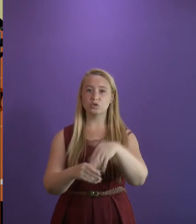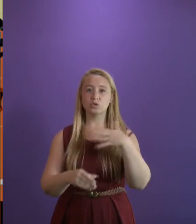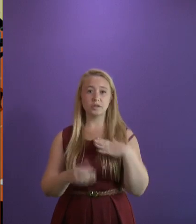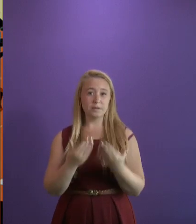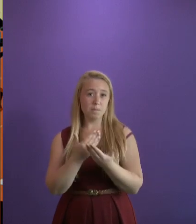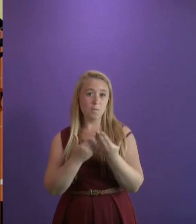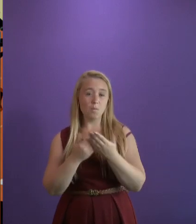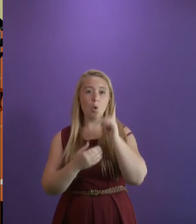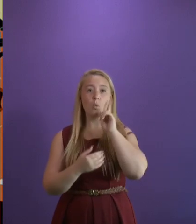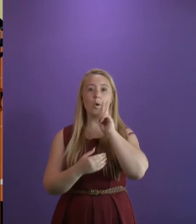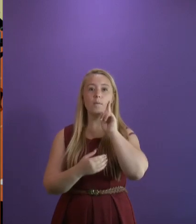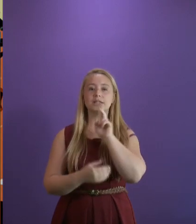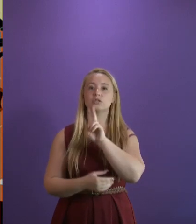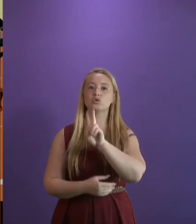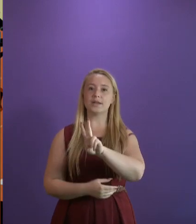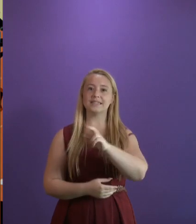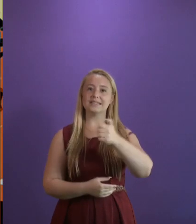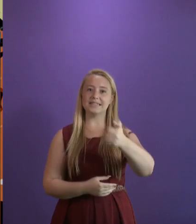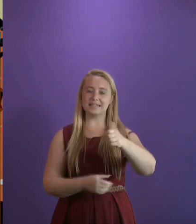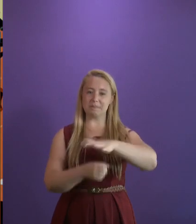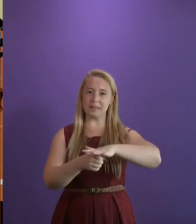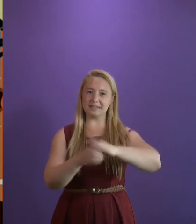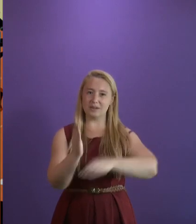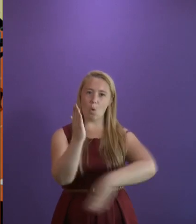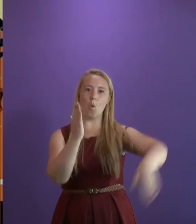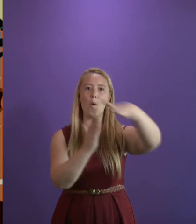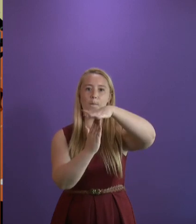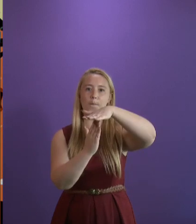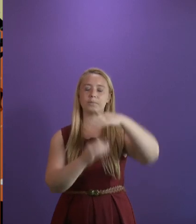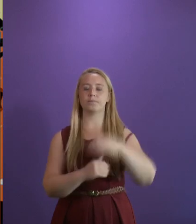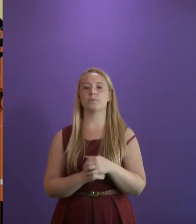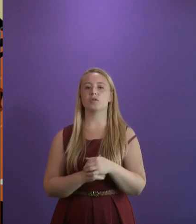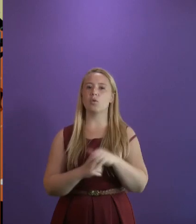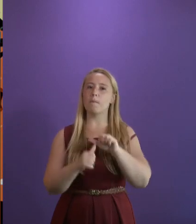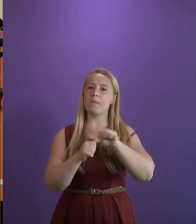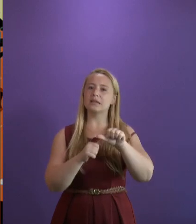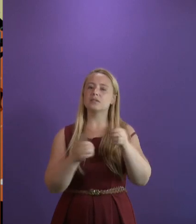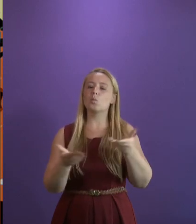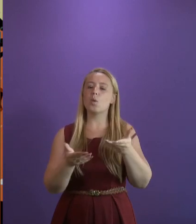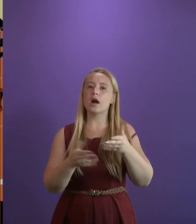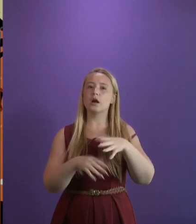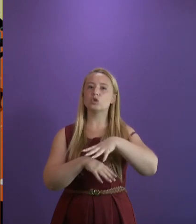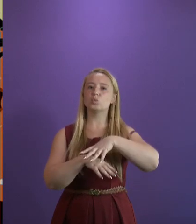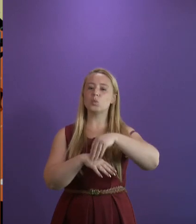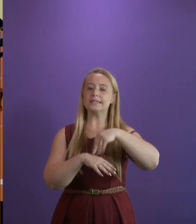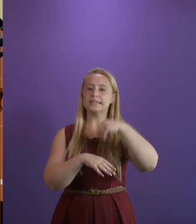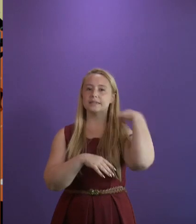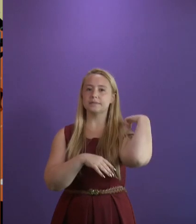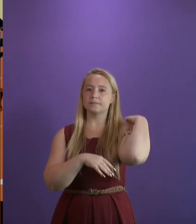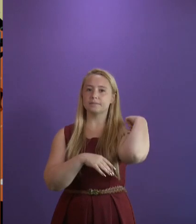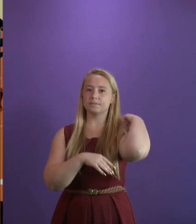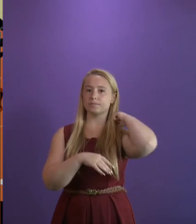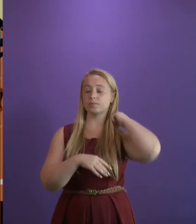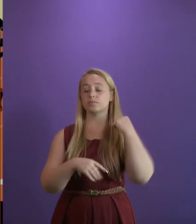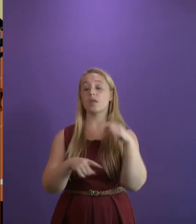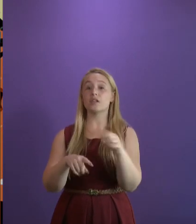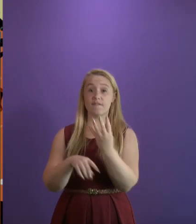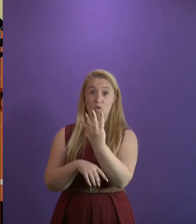places, to be precise about that. The highest ranking European nation is in fact Sweden. They're just under